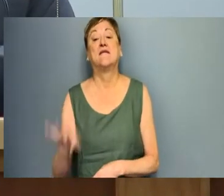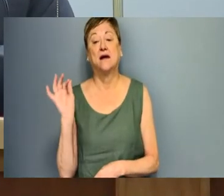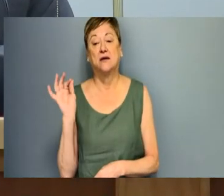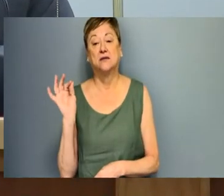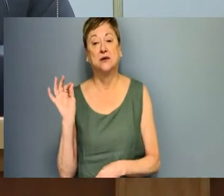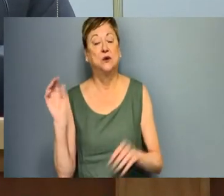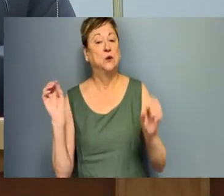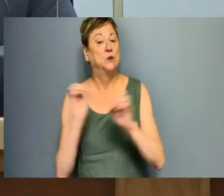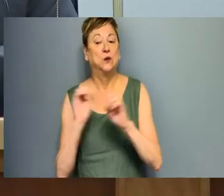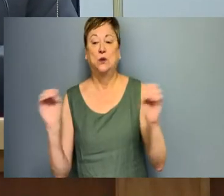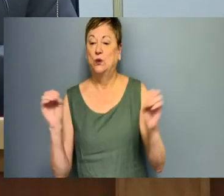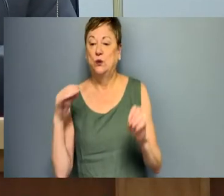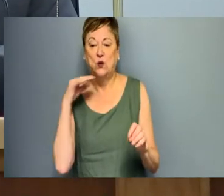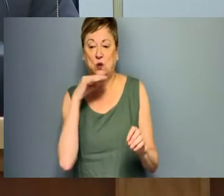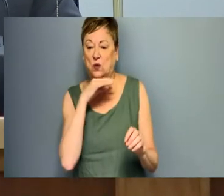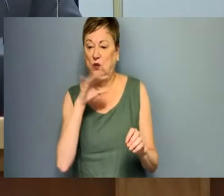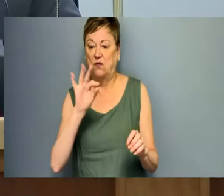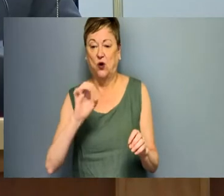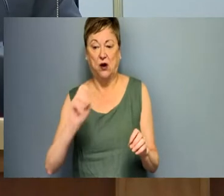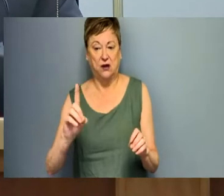any kind of fraud that we could find. So